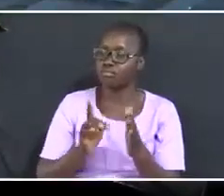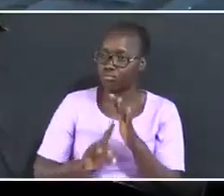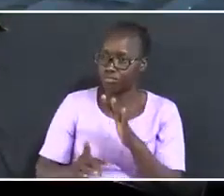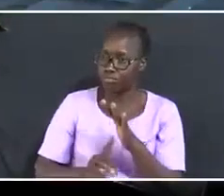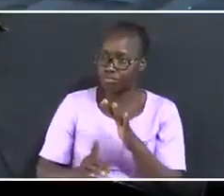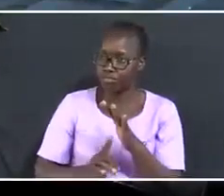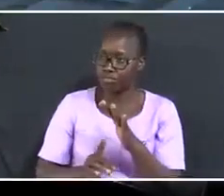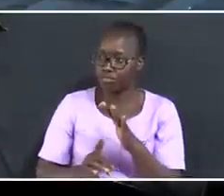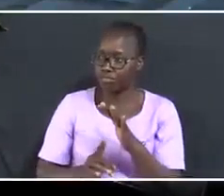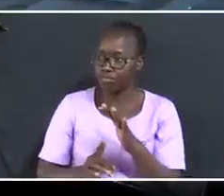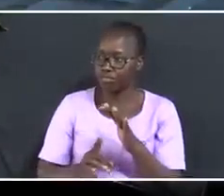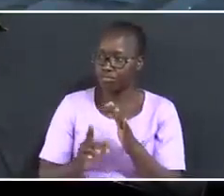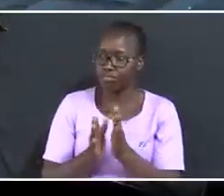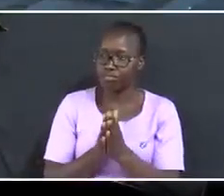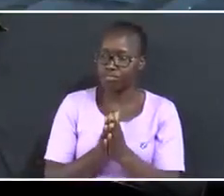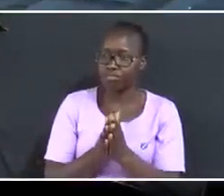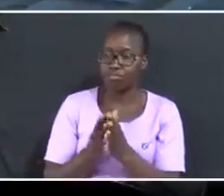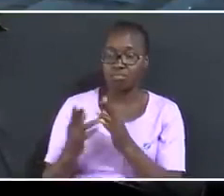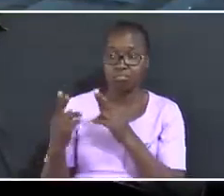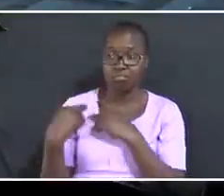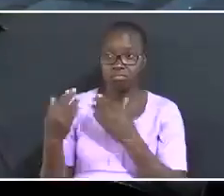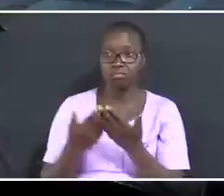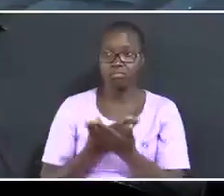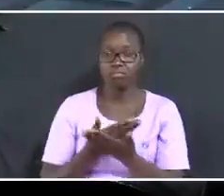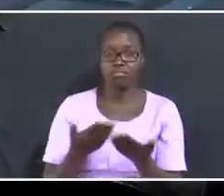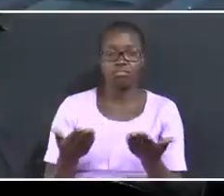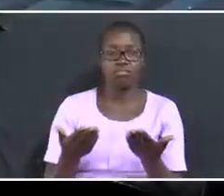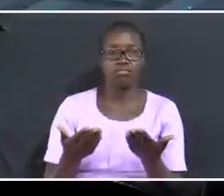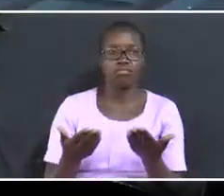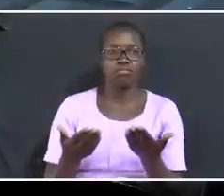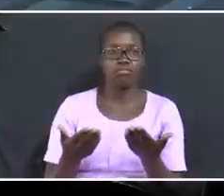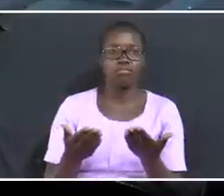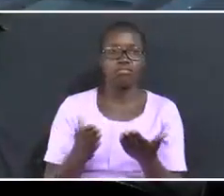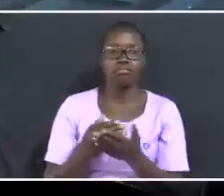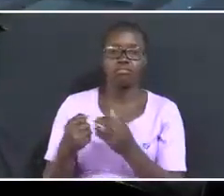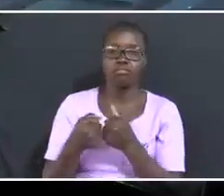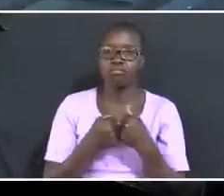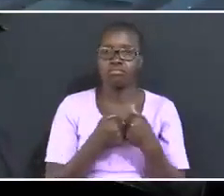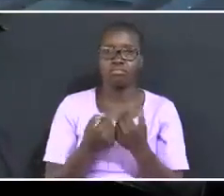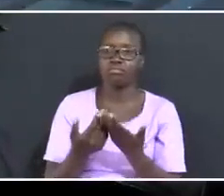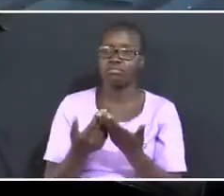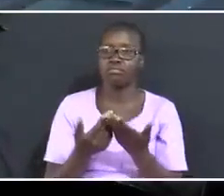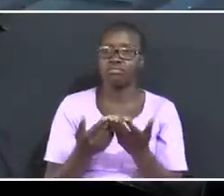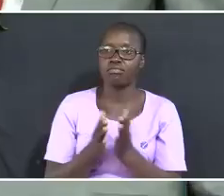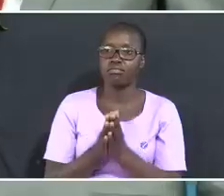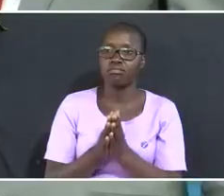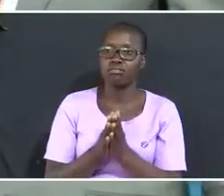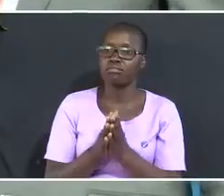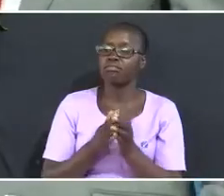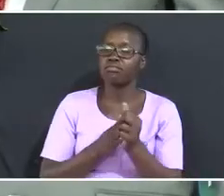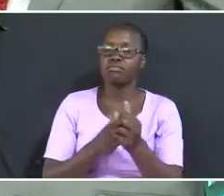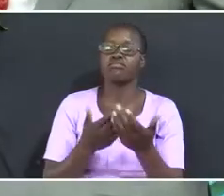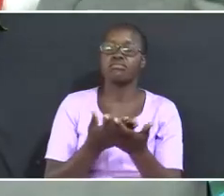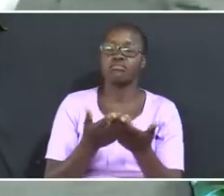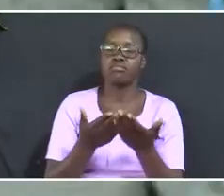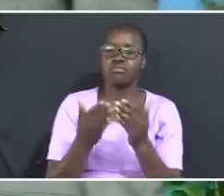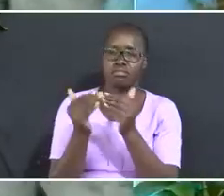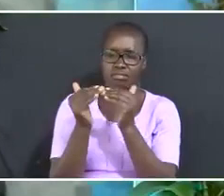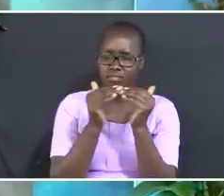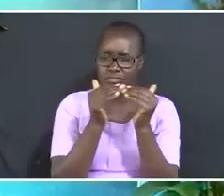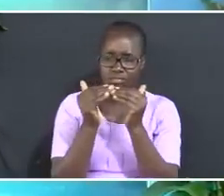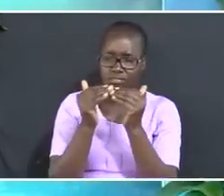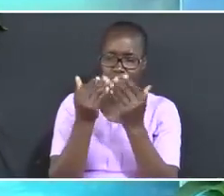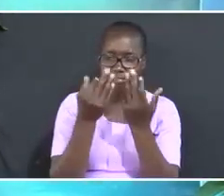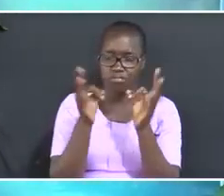you are going to announce this, Satan is going to challenge that. He's going to limit that freedom that you are